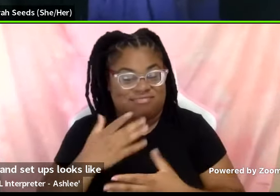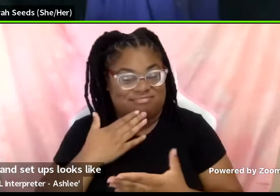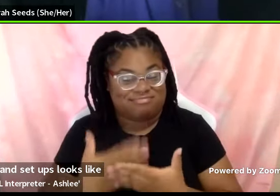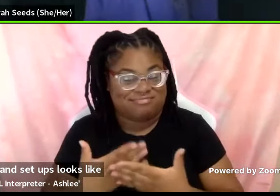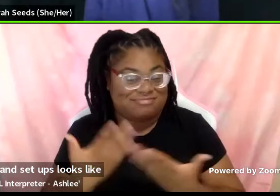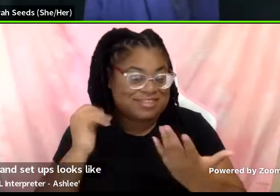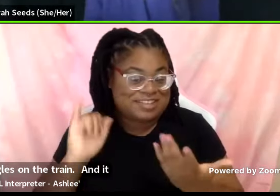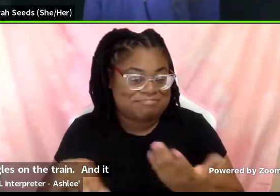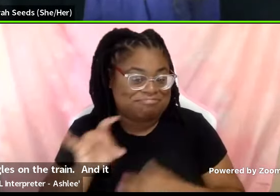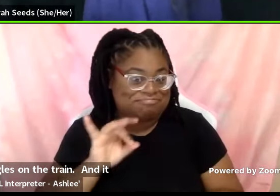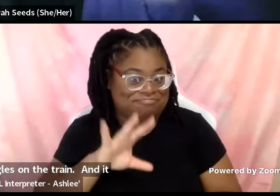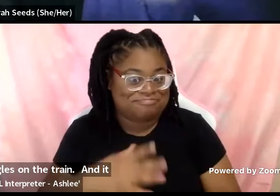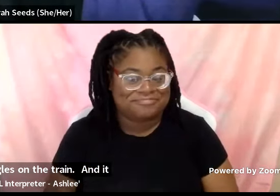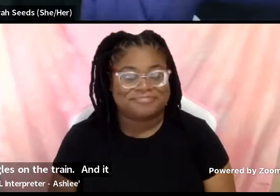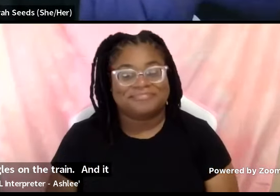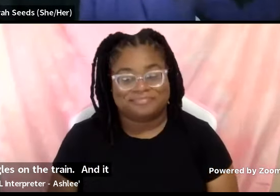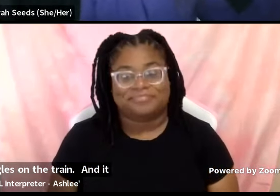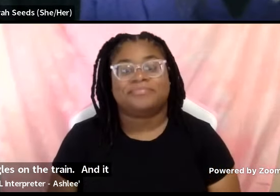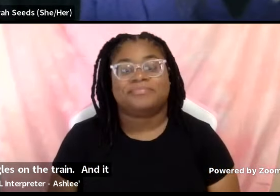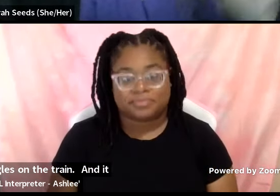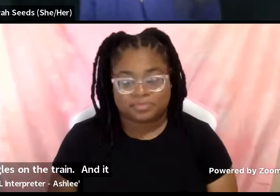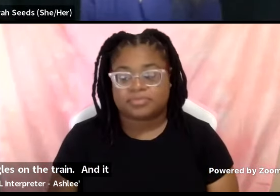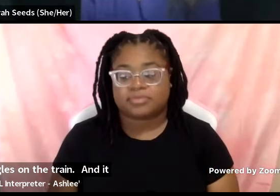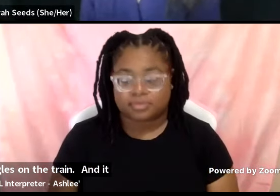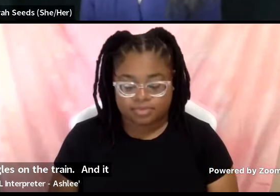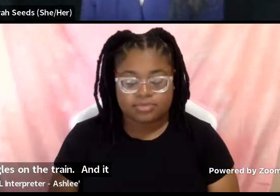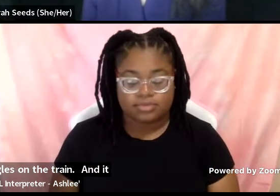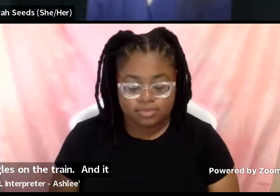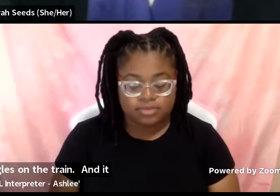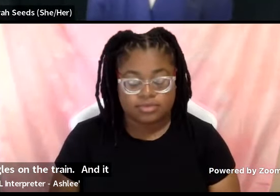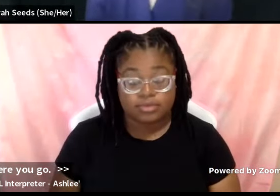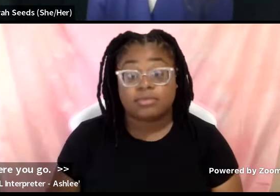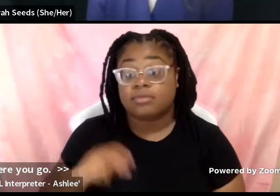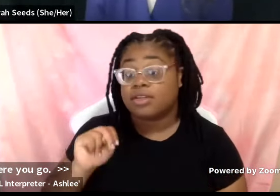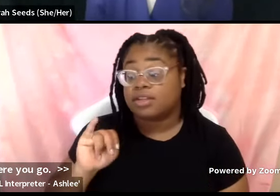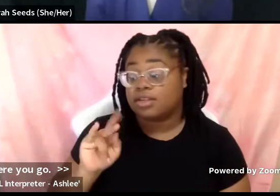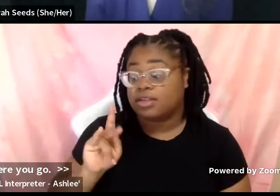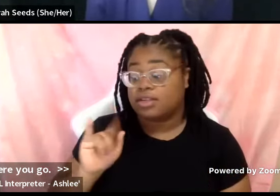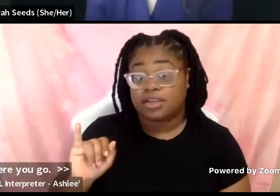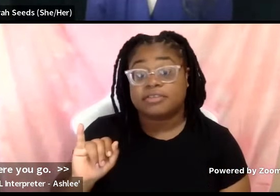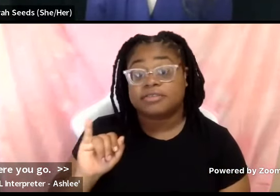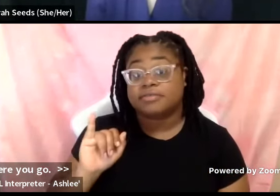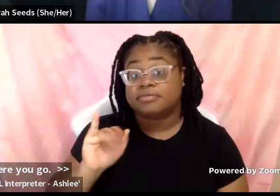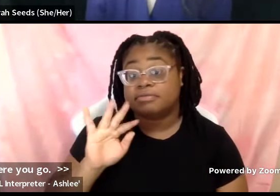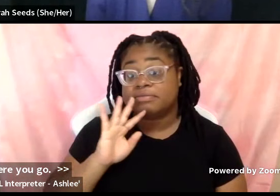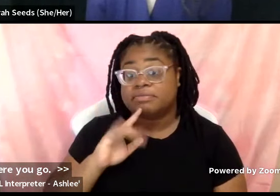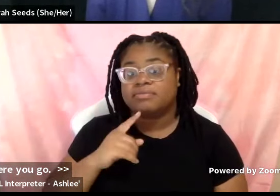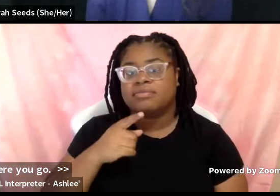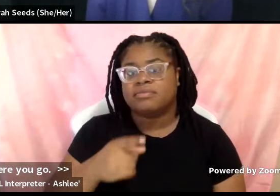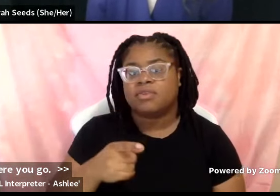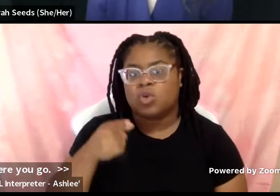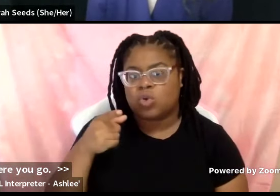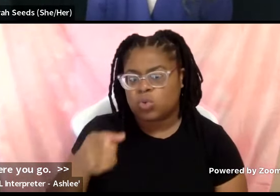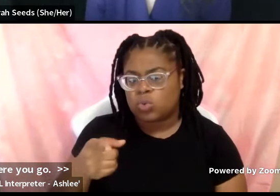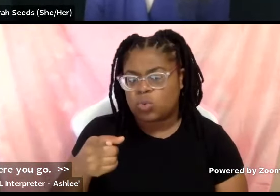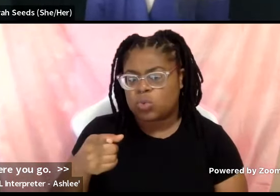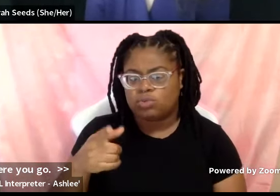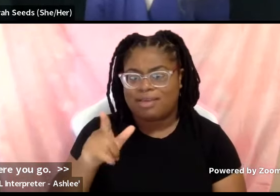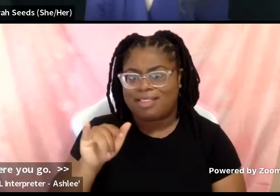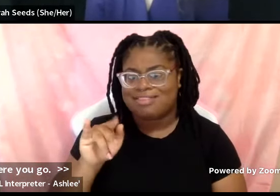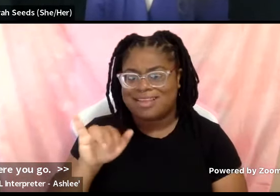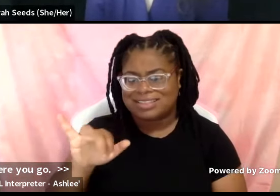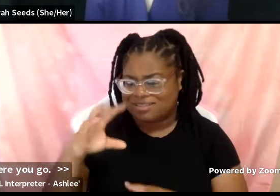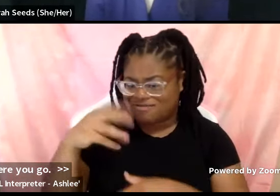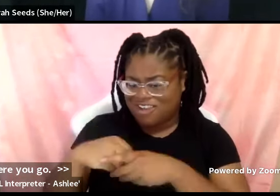go. Well, okay. So Lindsay, I don't know, were you involved in the casting process at all? I mean, let's talk about that